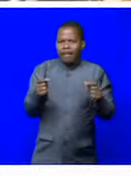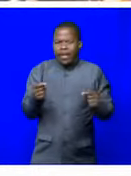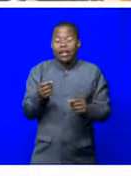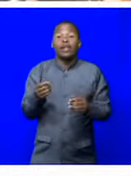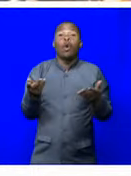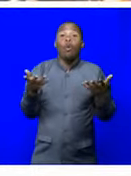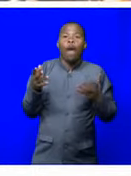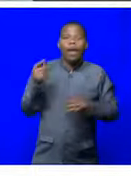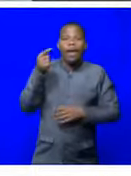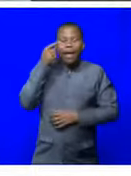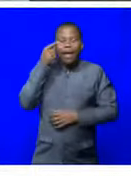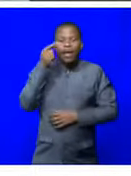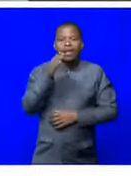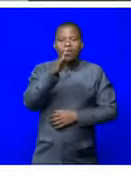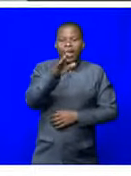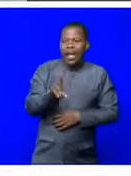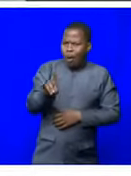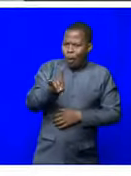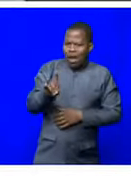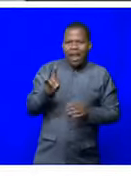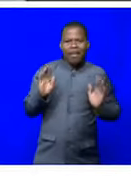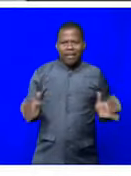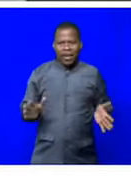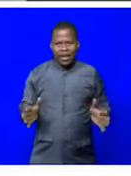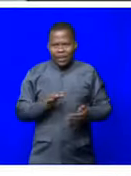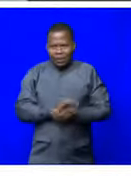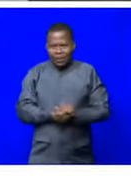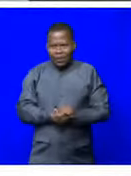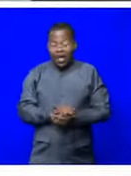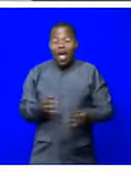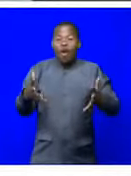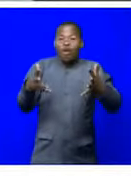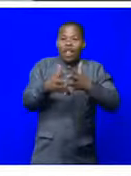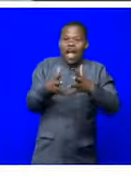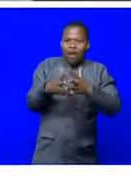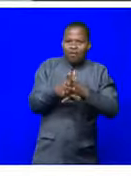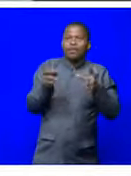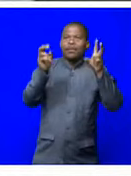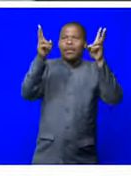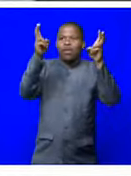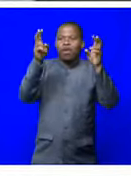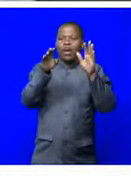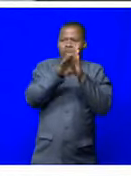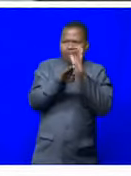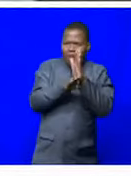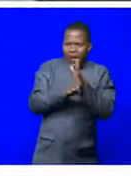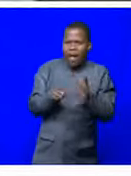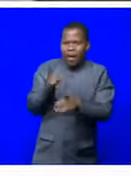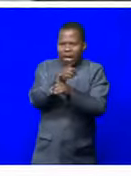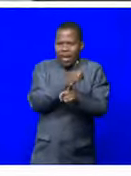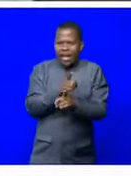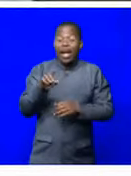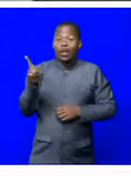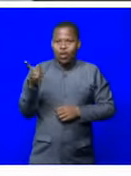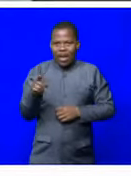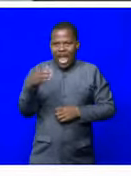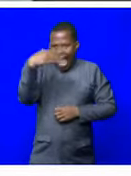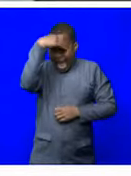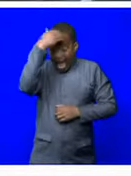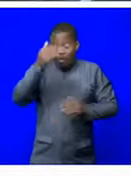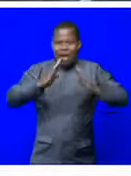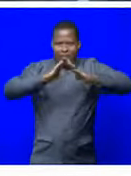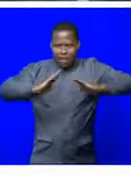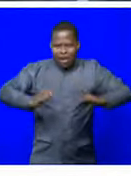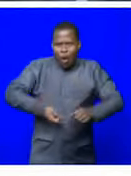laseSpiki. Kulomhlangano bekukhulunyiswa Tindzaba ukuthi ematiko angabambisana njani ekufukuleni nomnotho